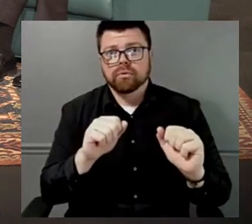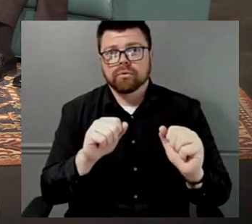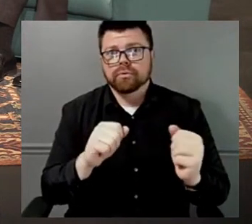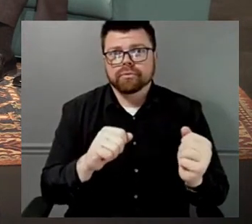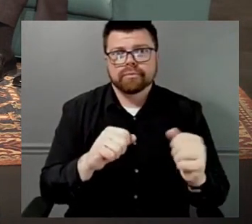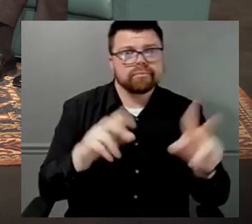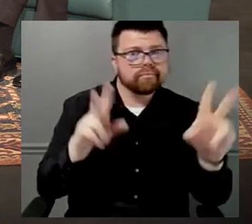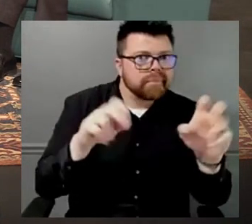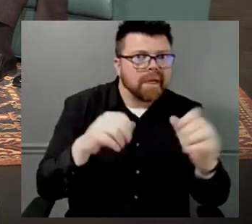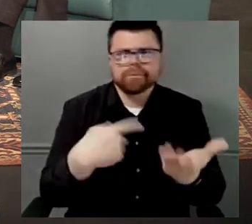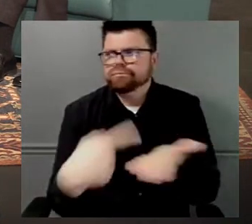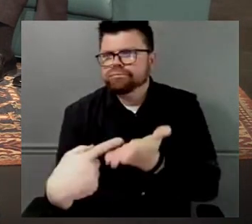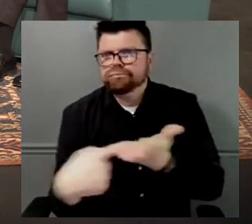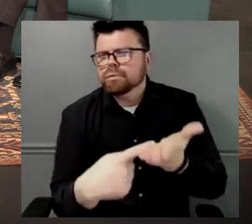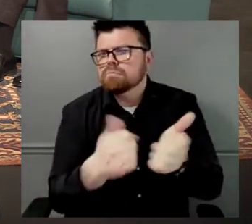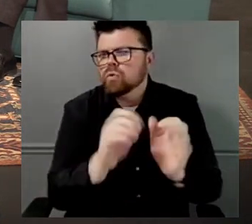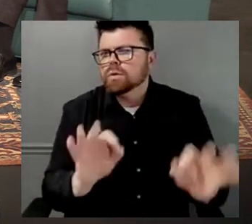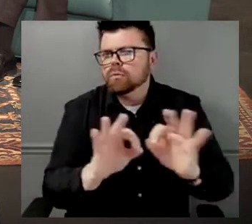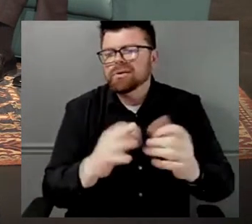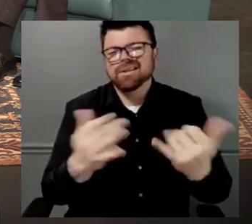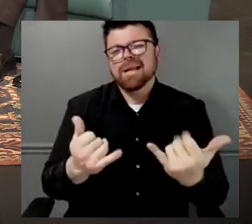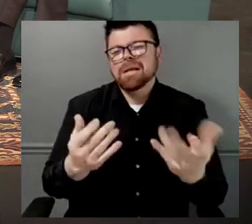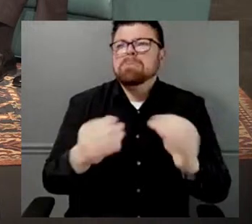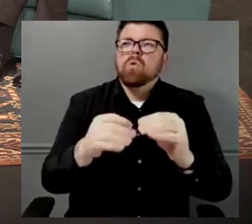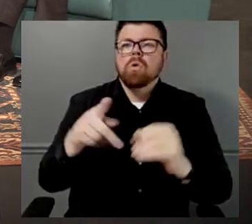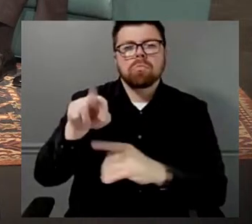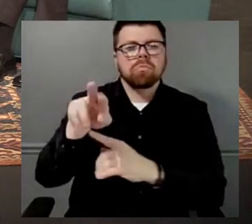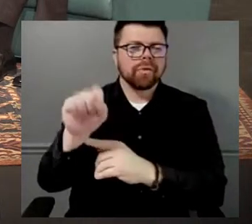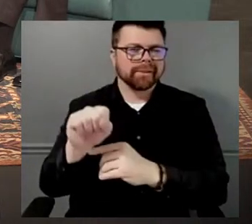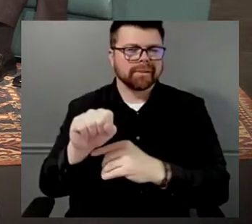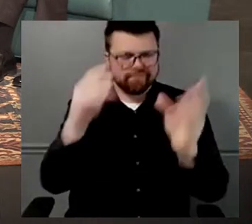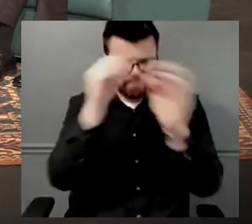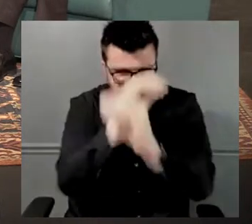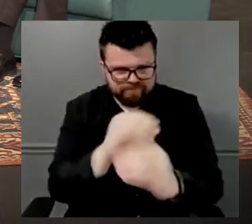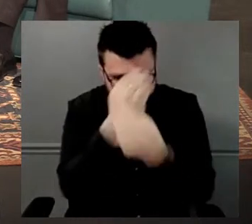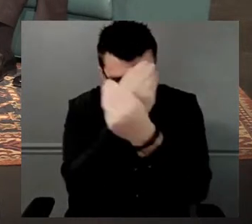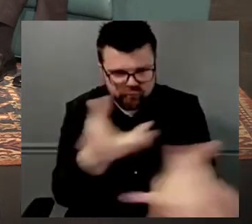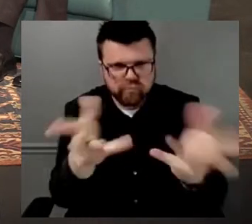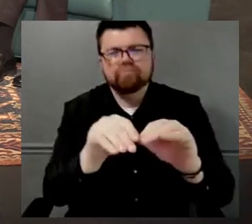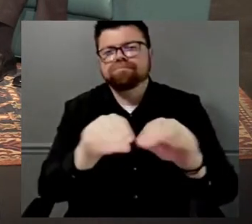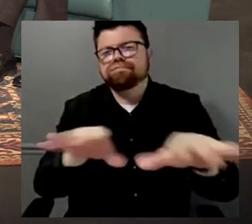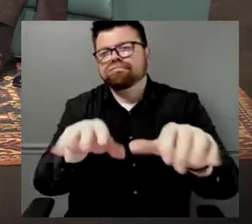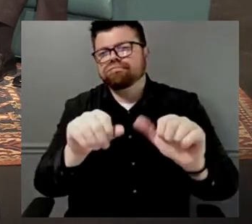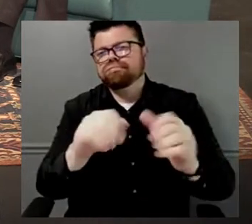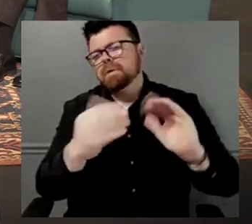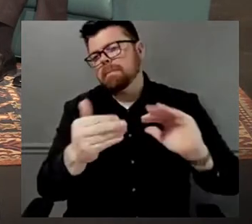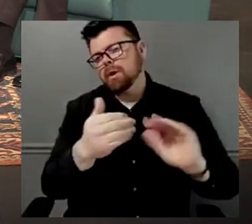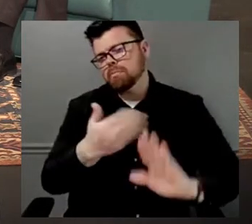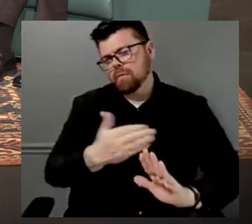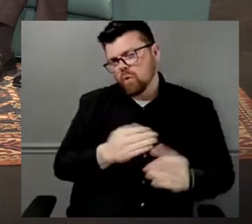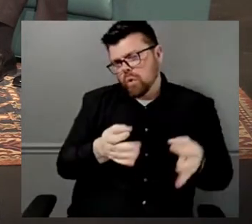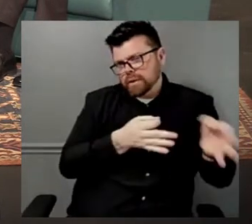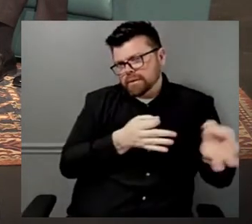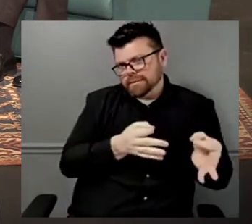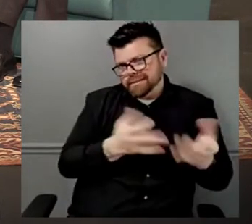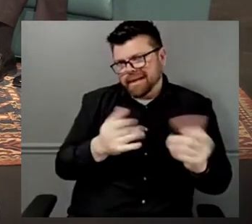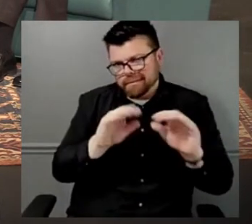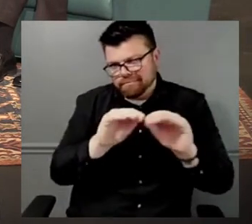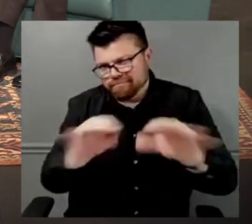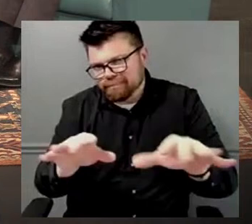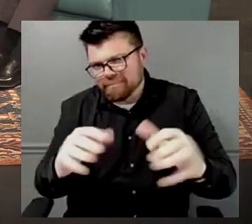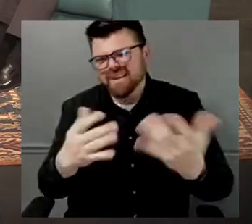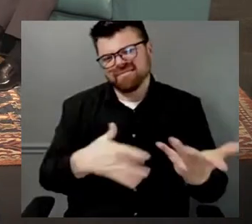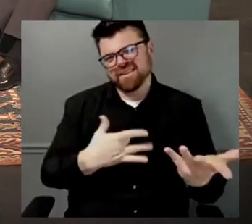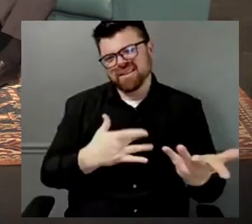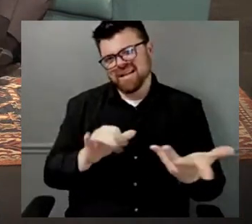got more press releases than explanation. And I think that's something that needs to be built up more